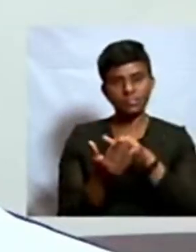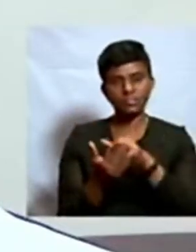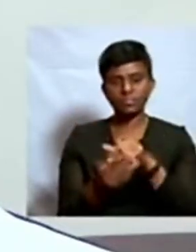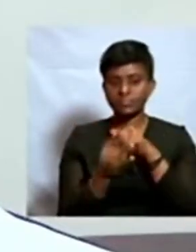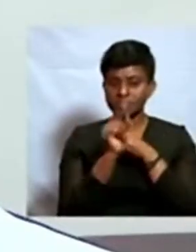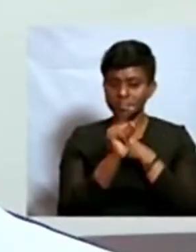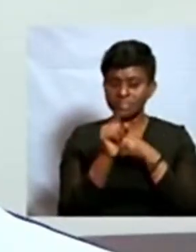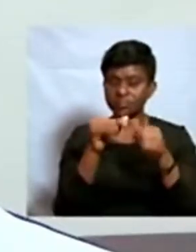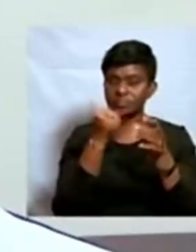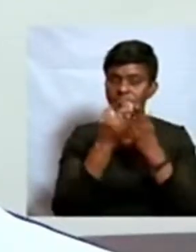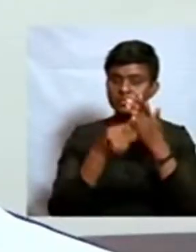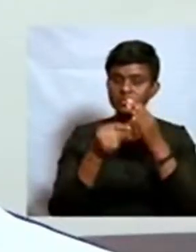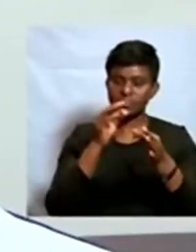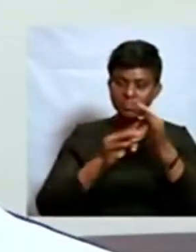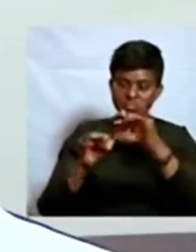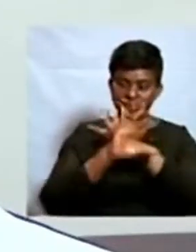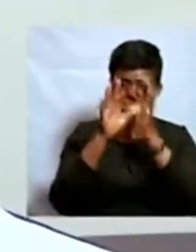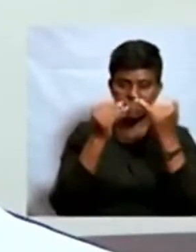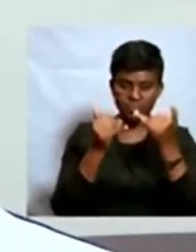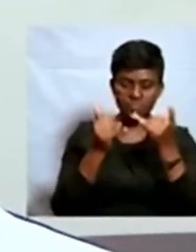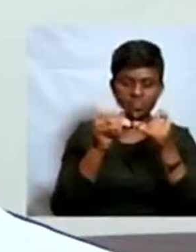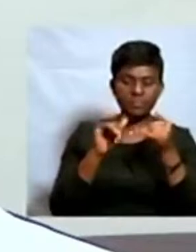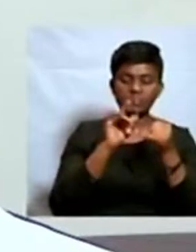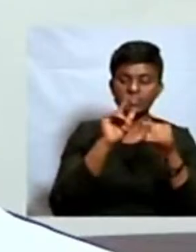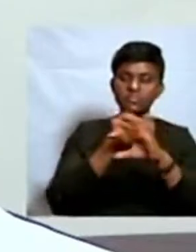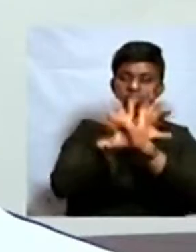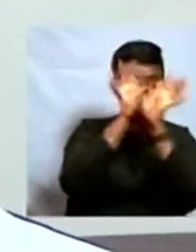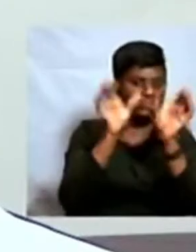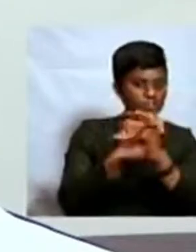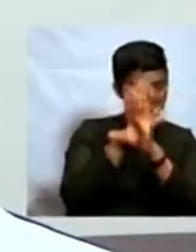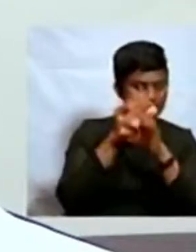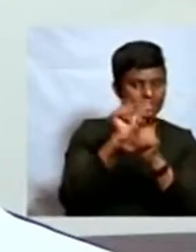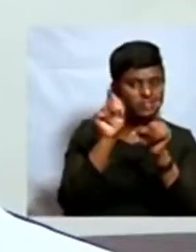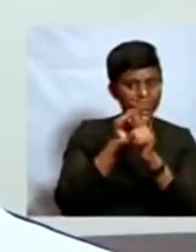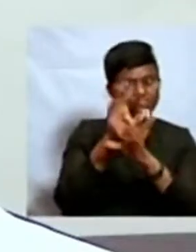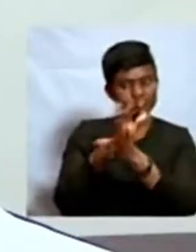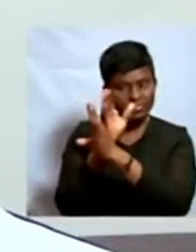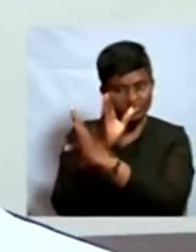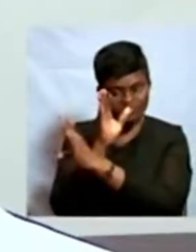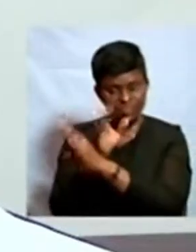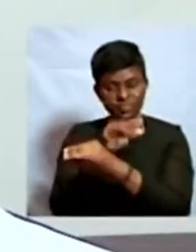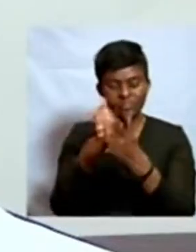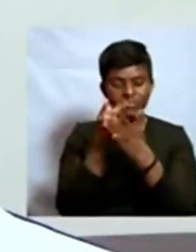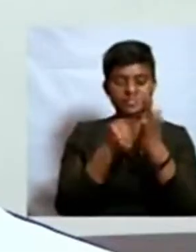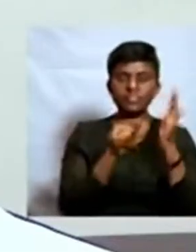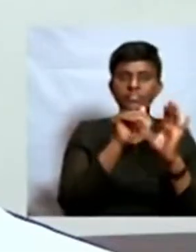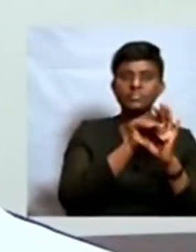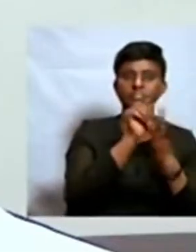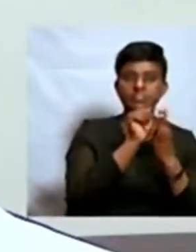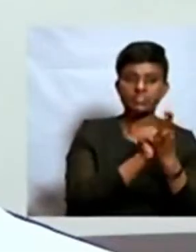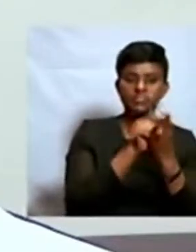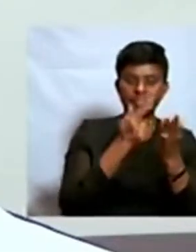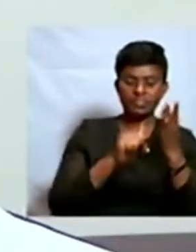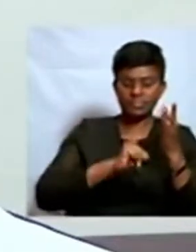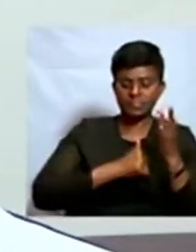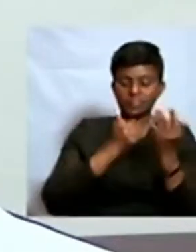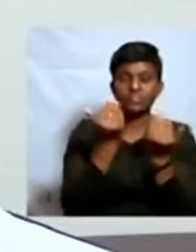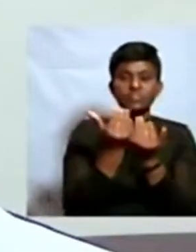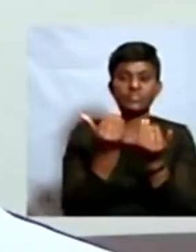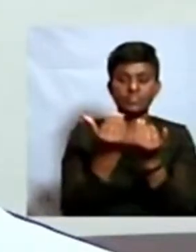This is being clarified. So it's really clarifying and cross-referencing across the Act that we are